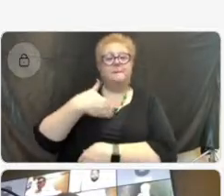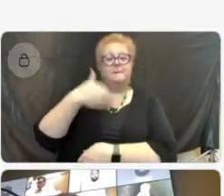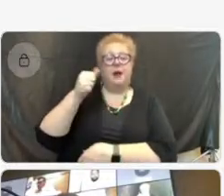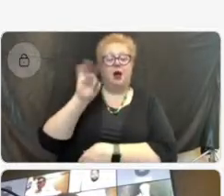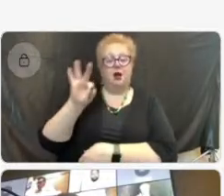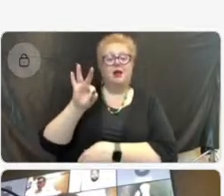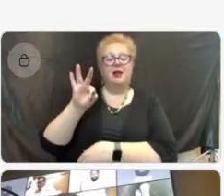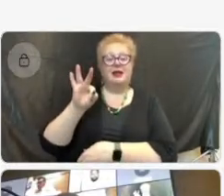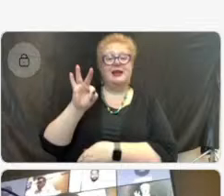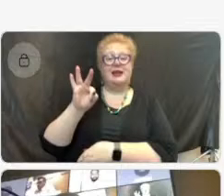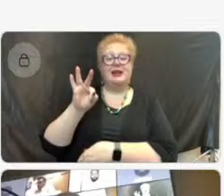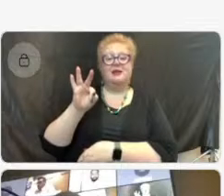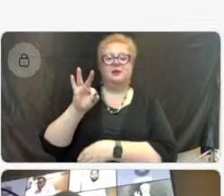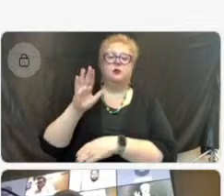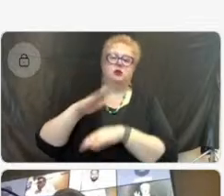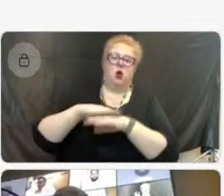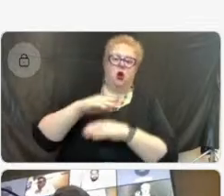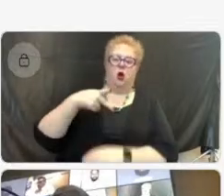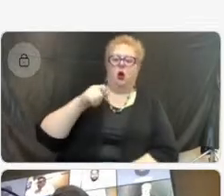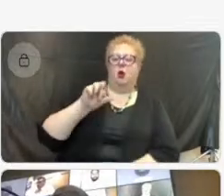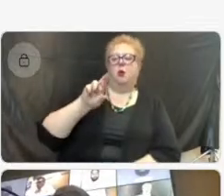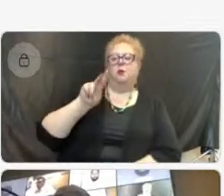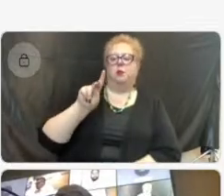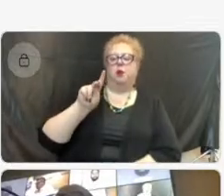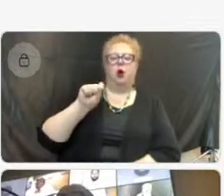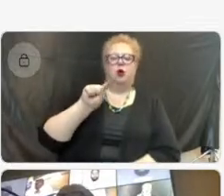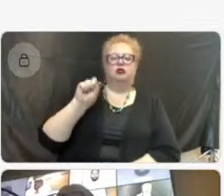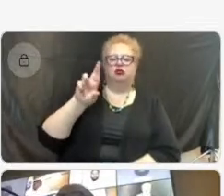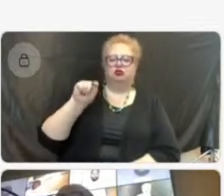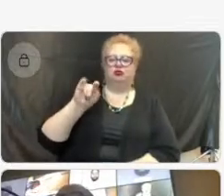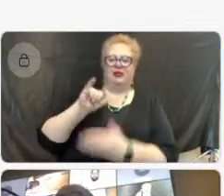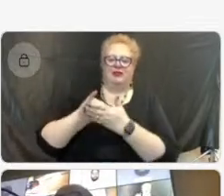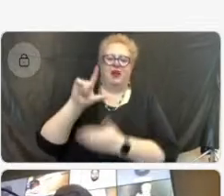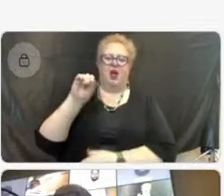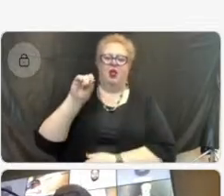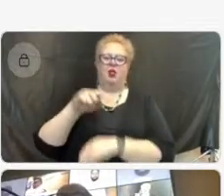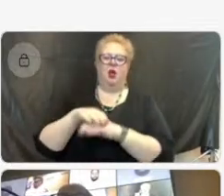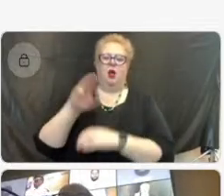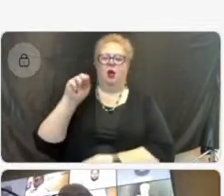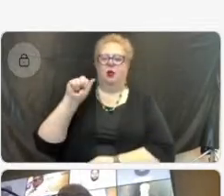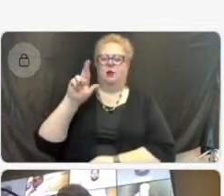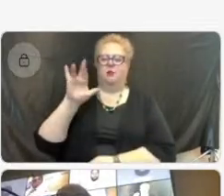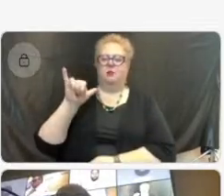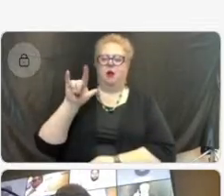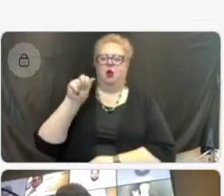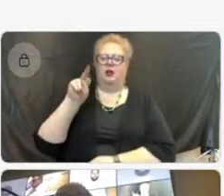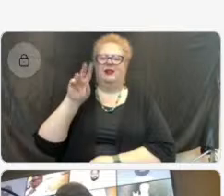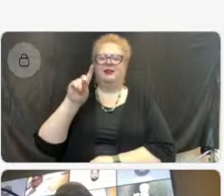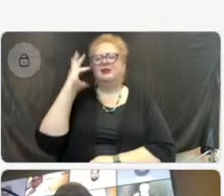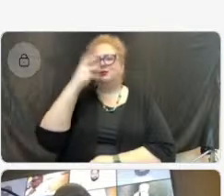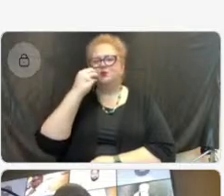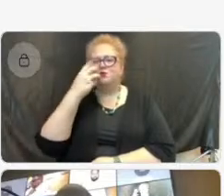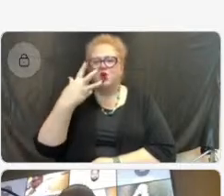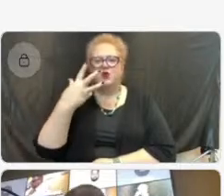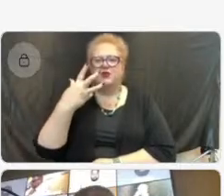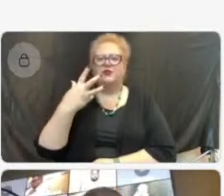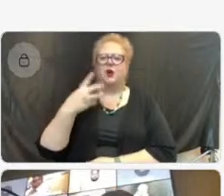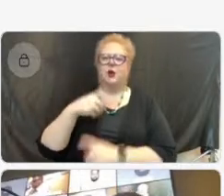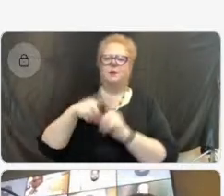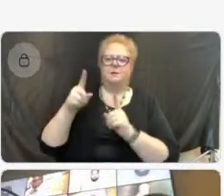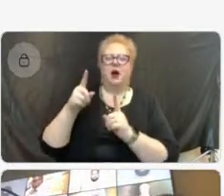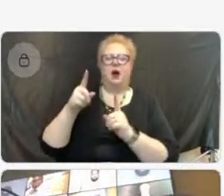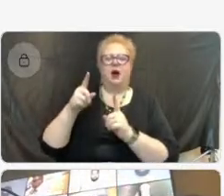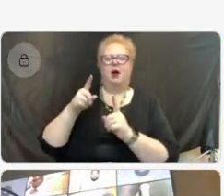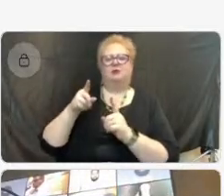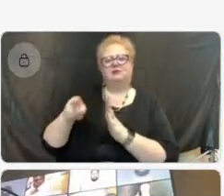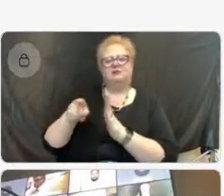over on Park Street. That lot on Maryland is absolutely beautiful and screams development of a house